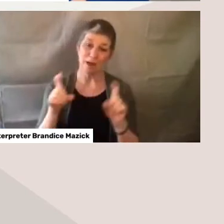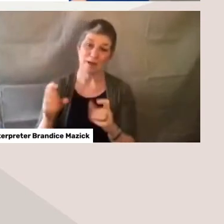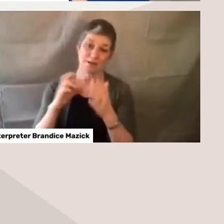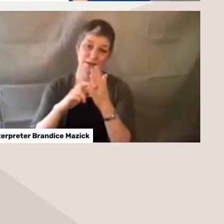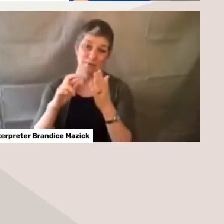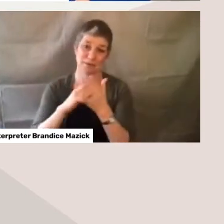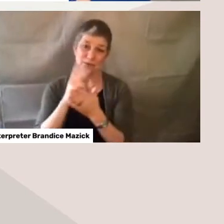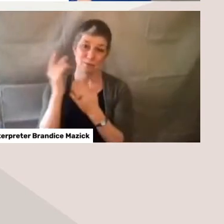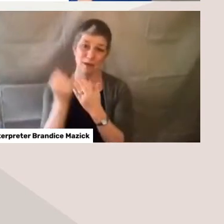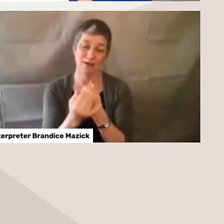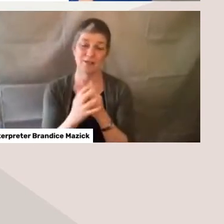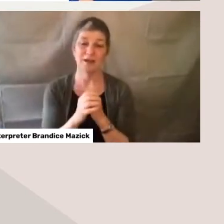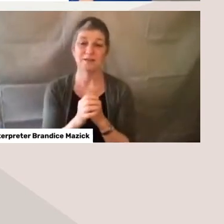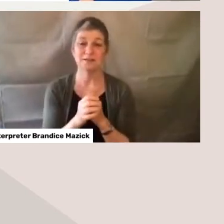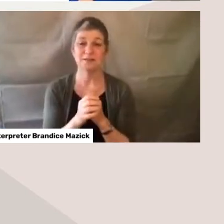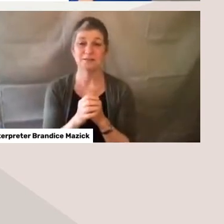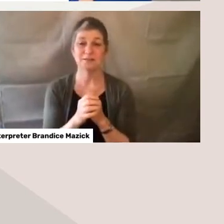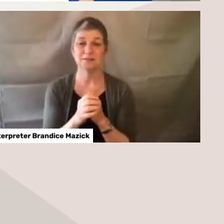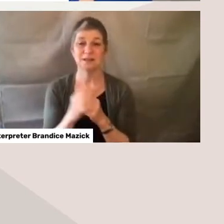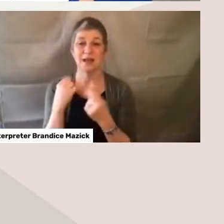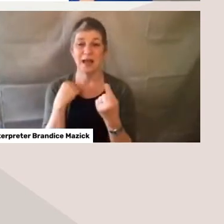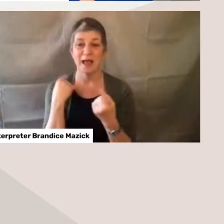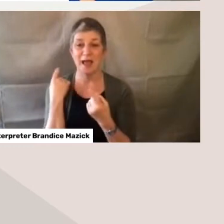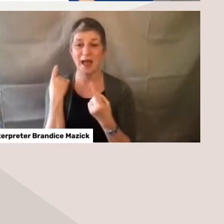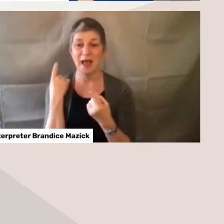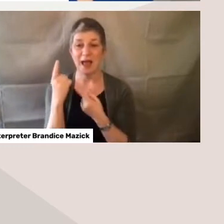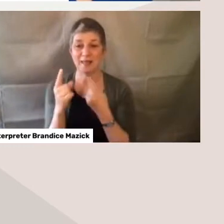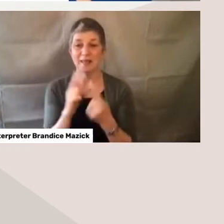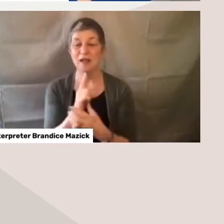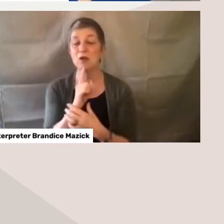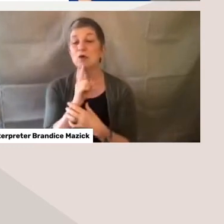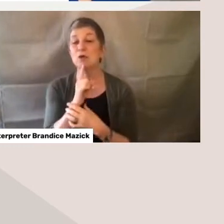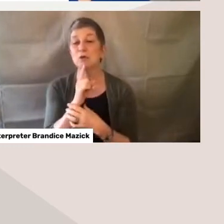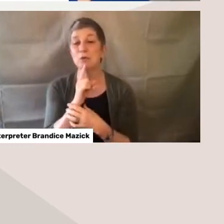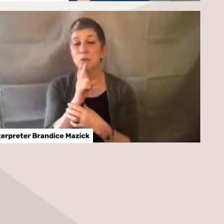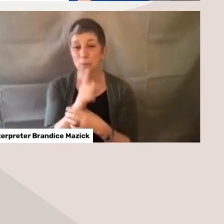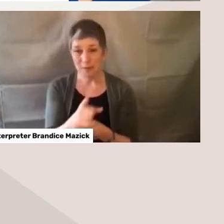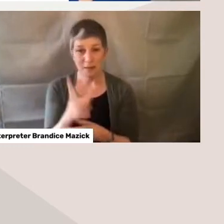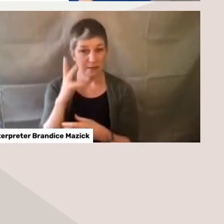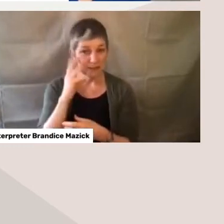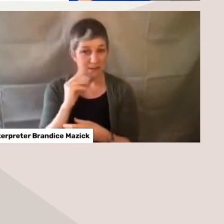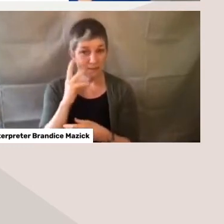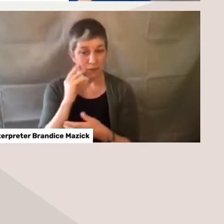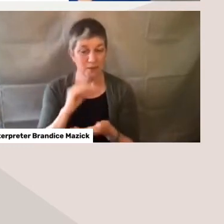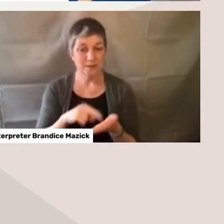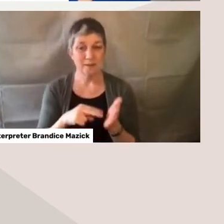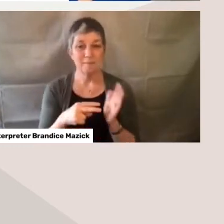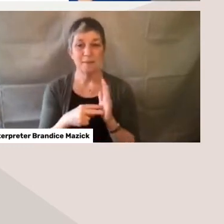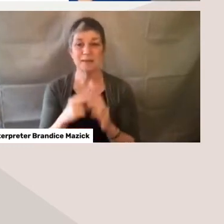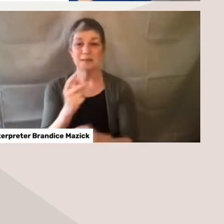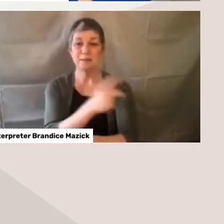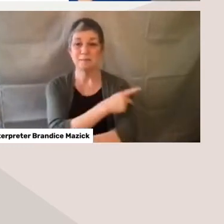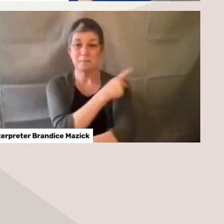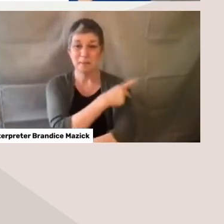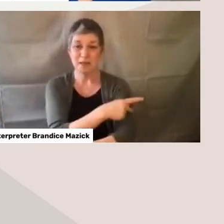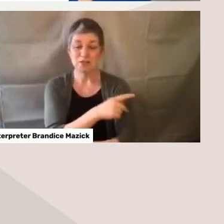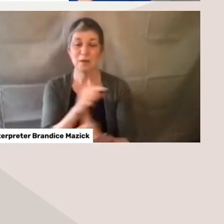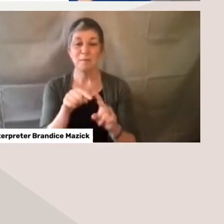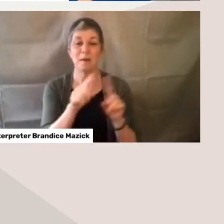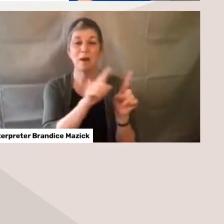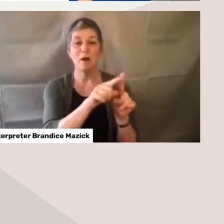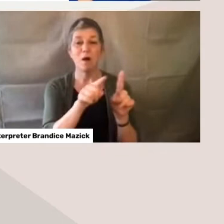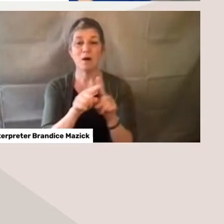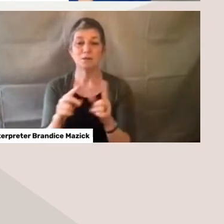research projects. And I think real experience means patience, but it